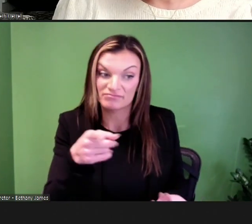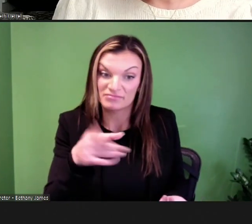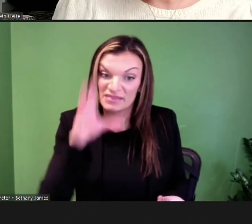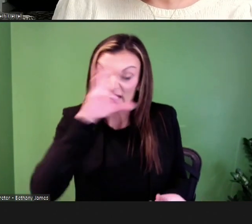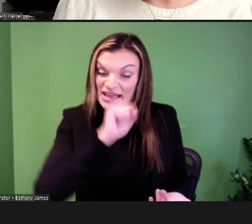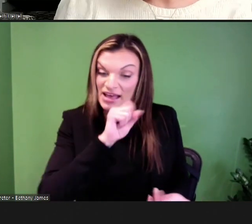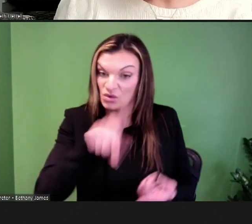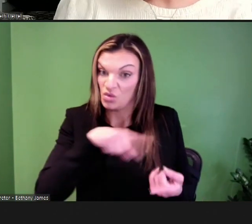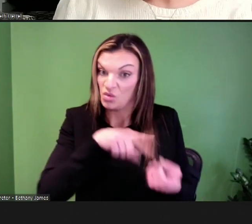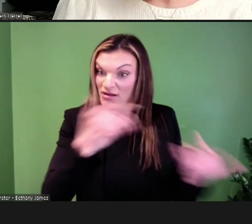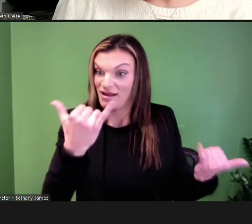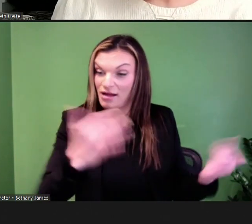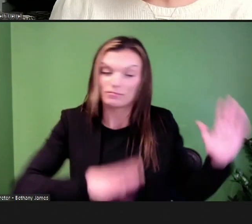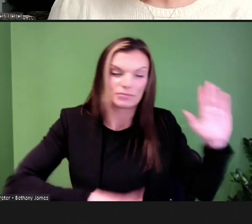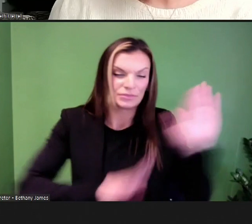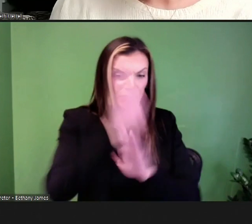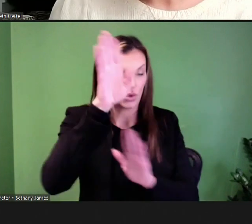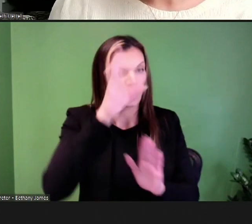might come down?